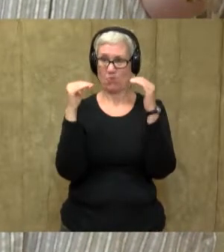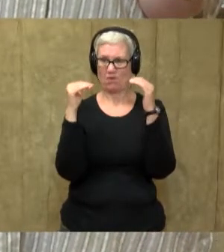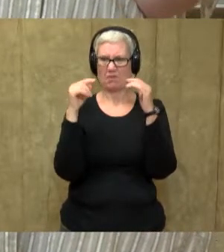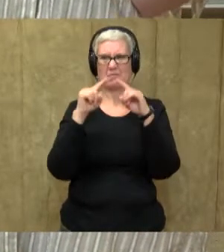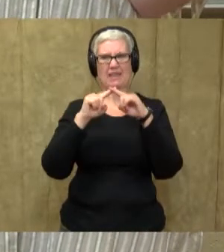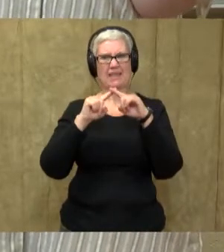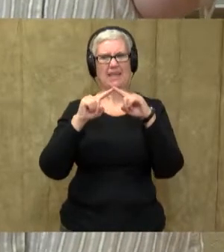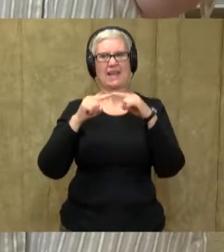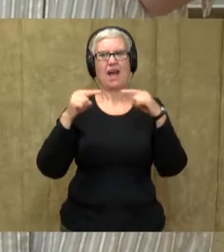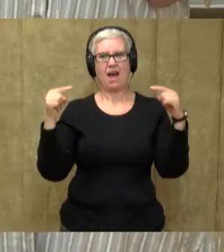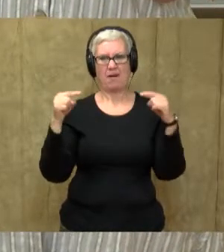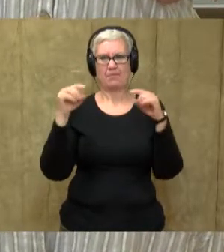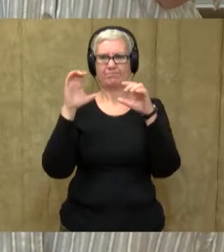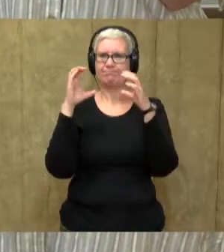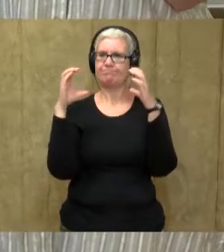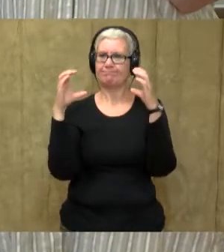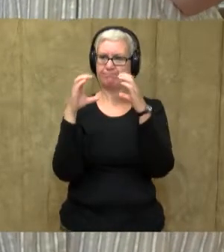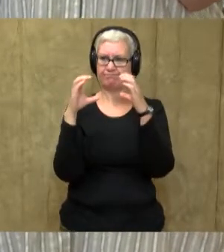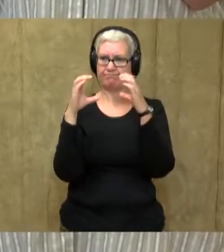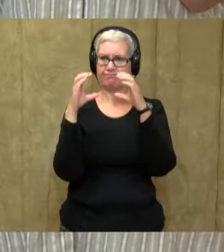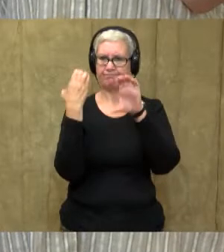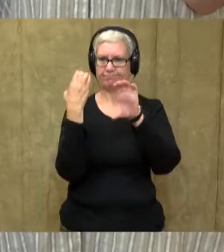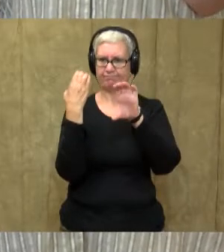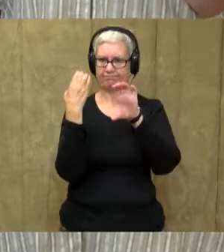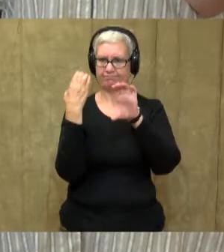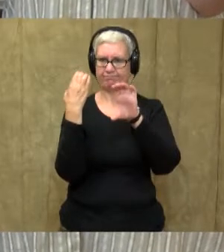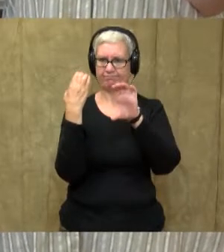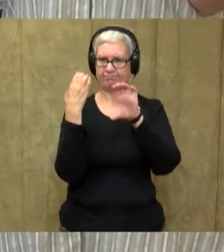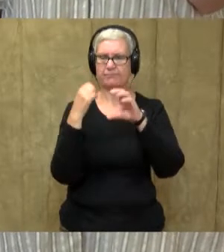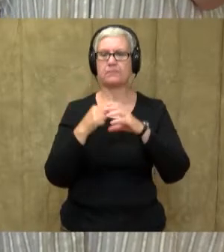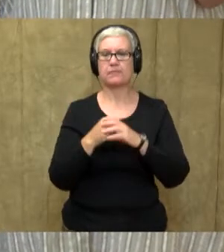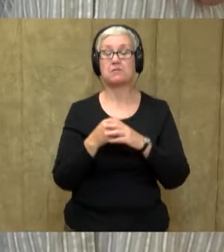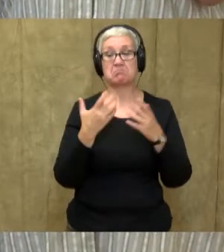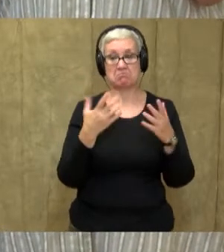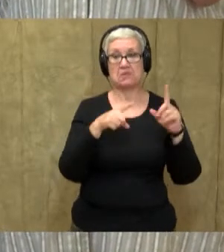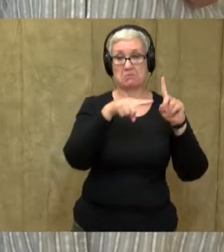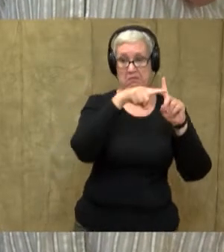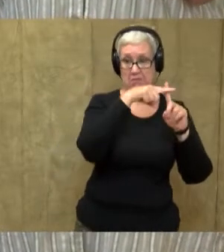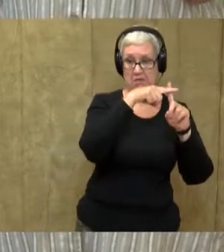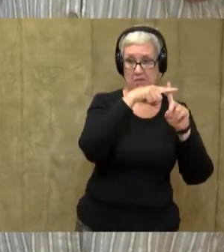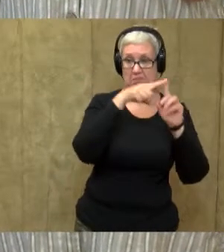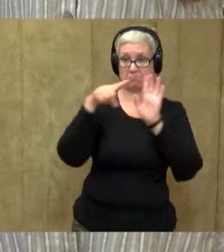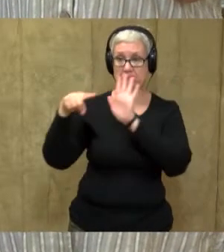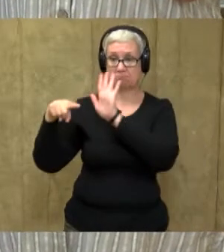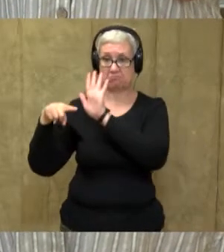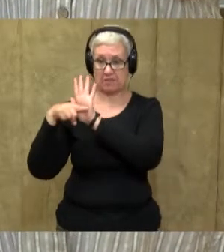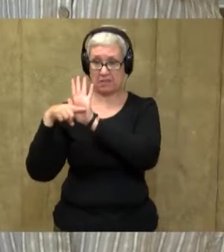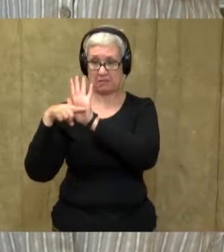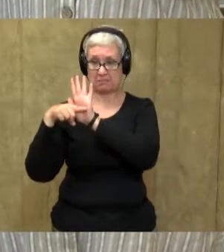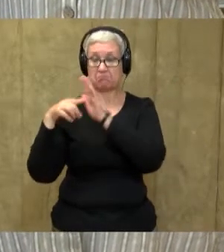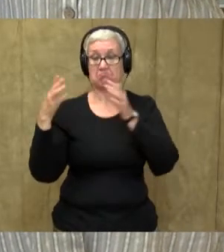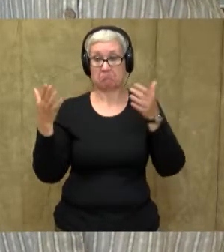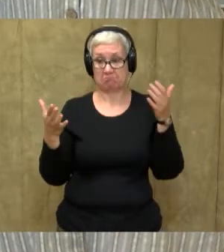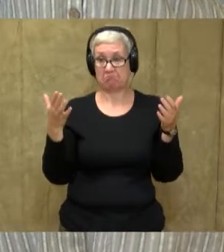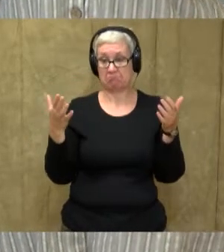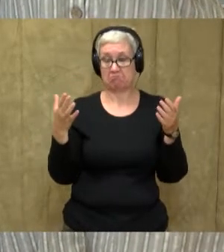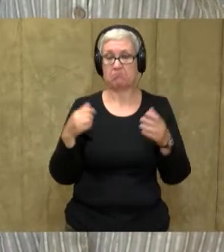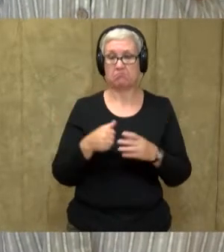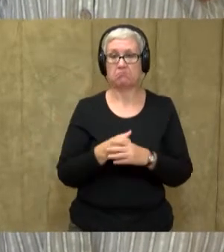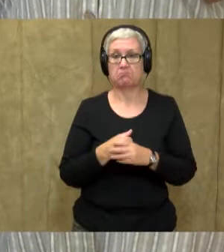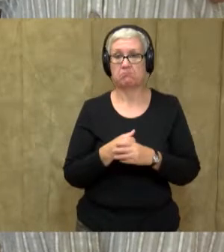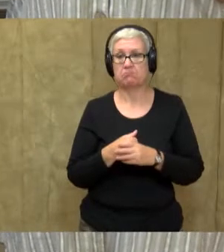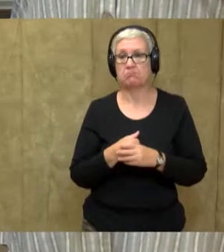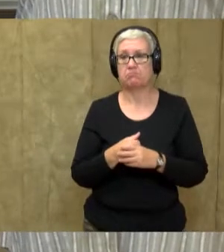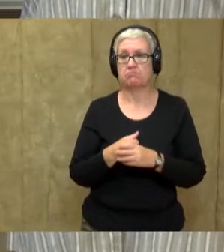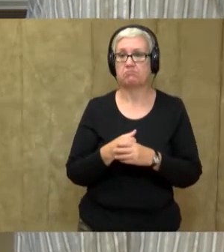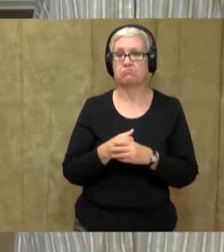positive, usually. On the other hand, you'll have a negative. And you've heard these before. In fact, if you've ever